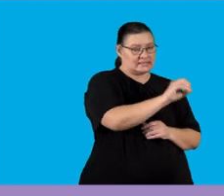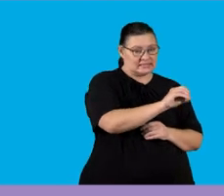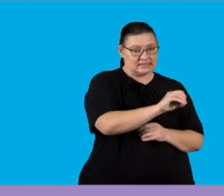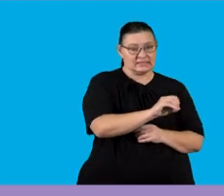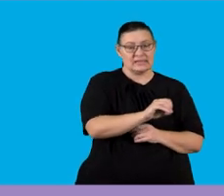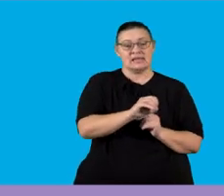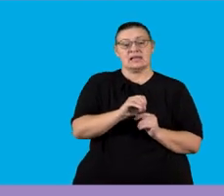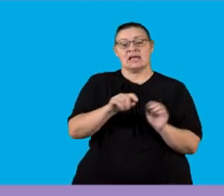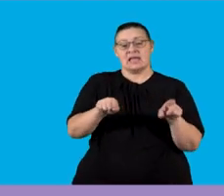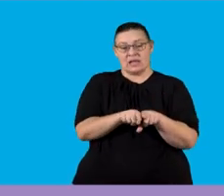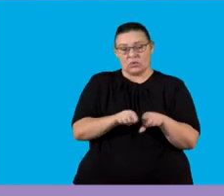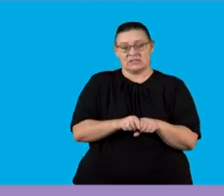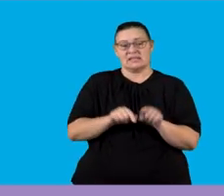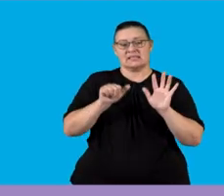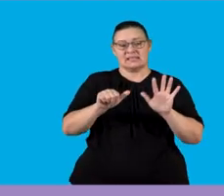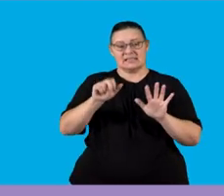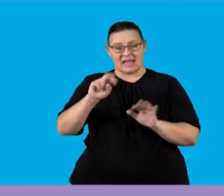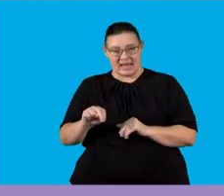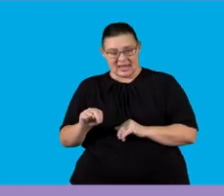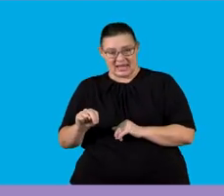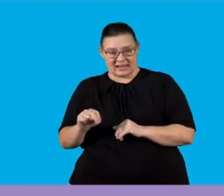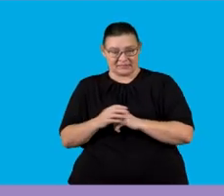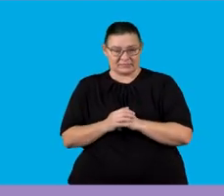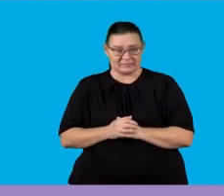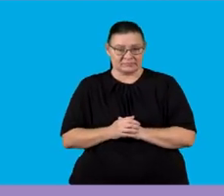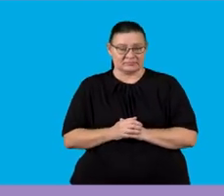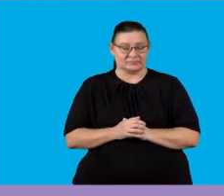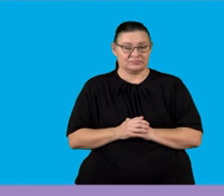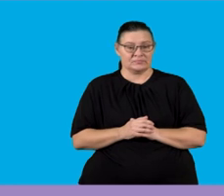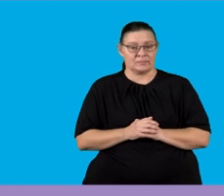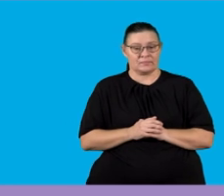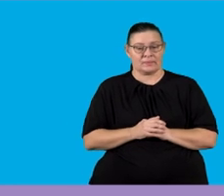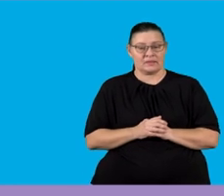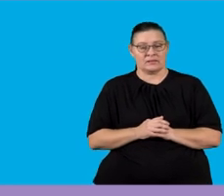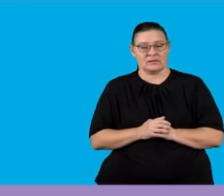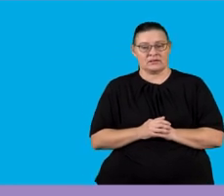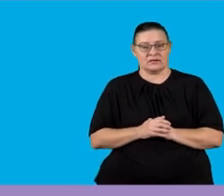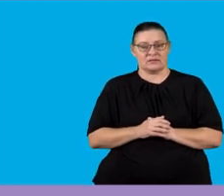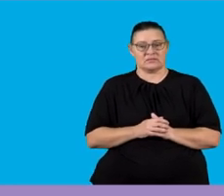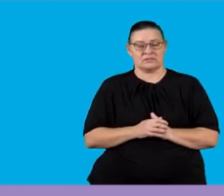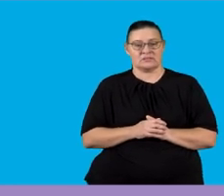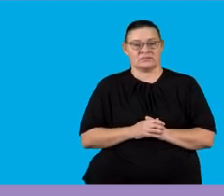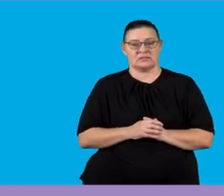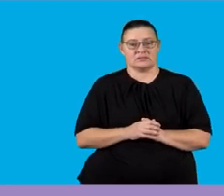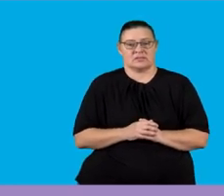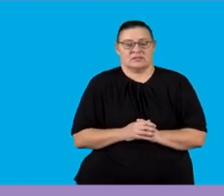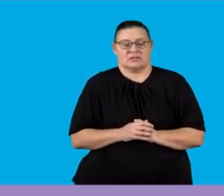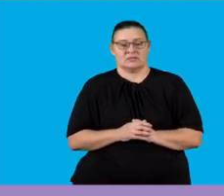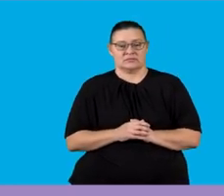the right-hand side. And, of course, on the left-hand side, when we say 115 plus 5, that will give